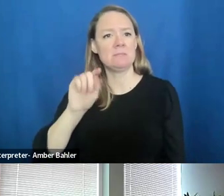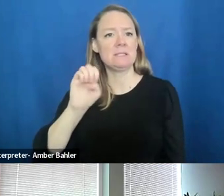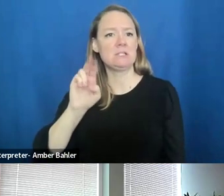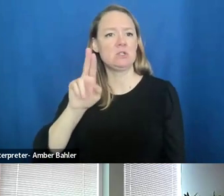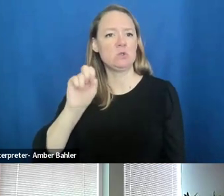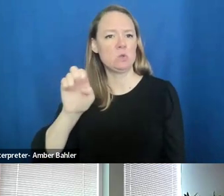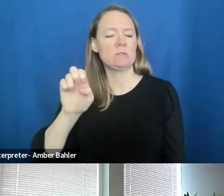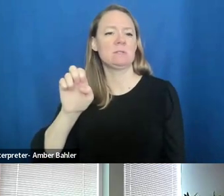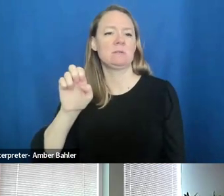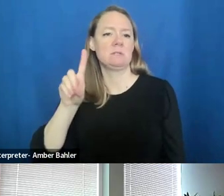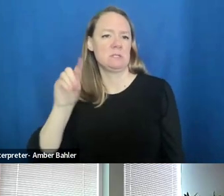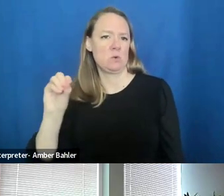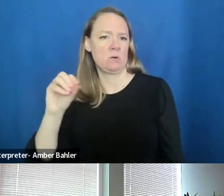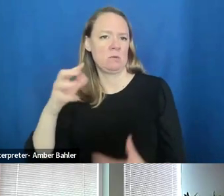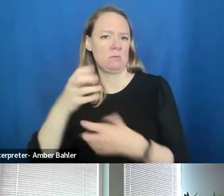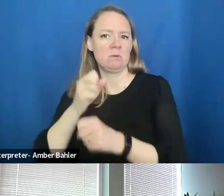Today,